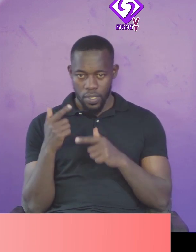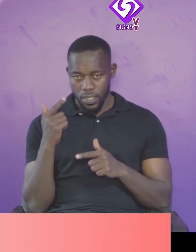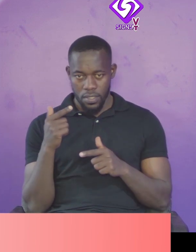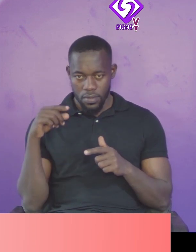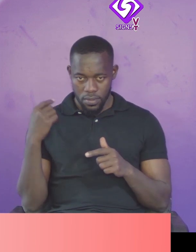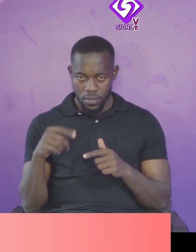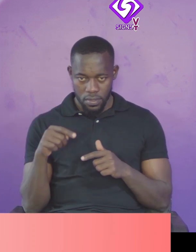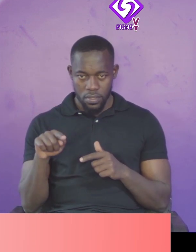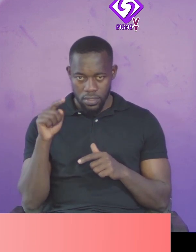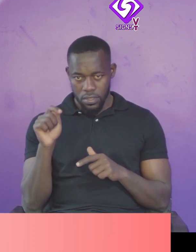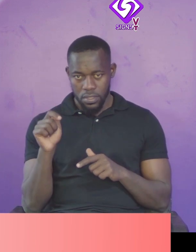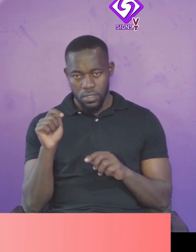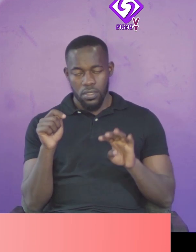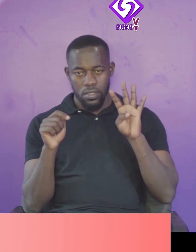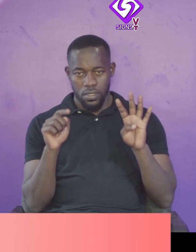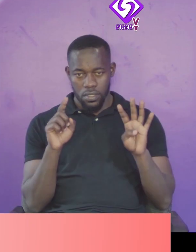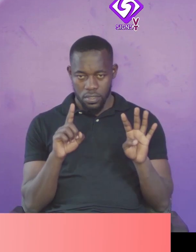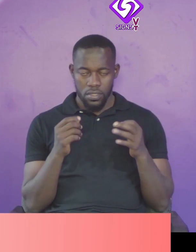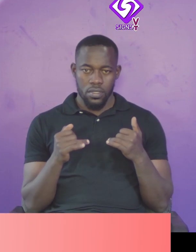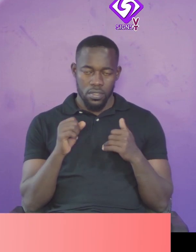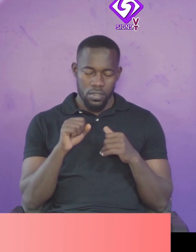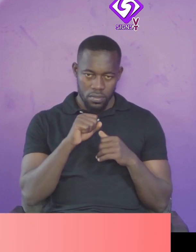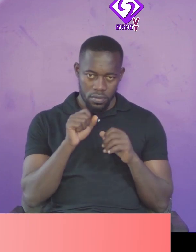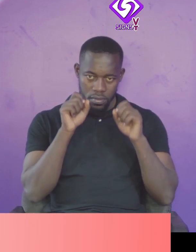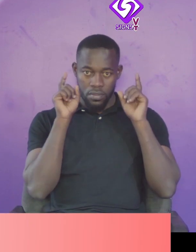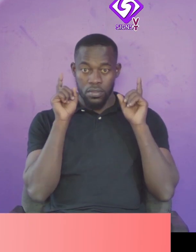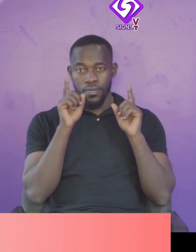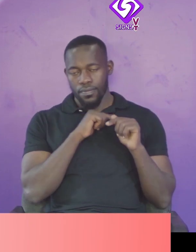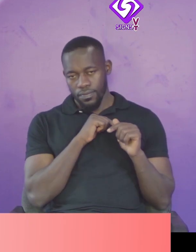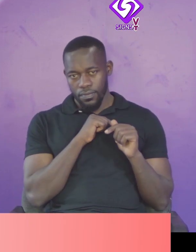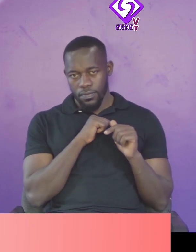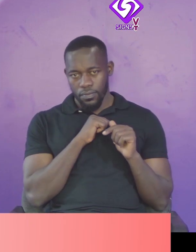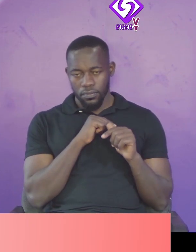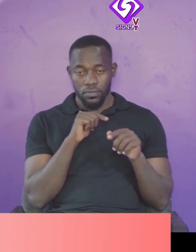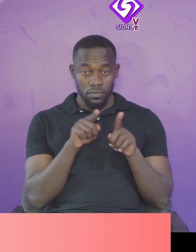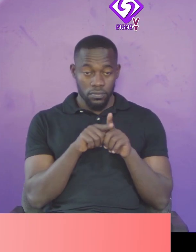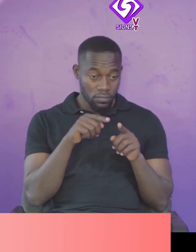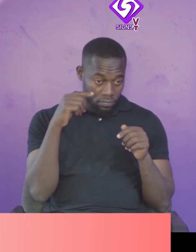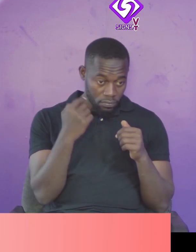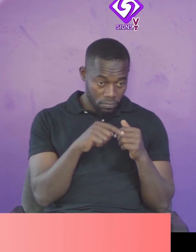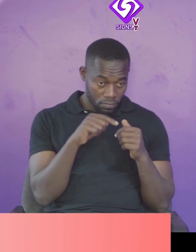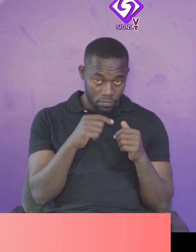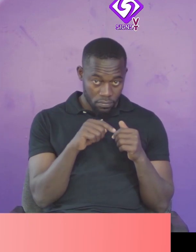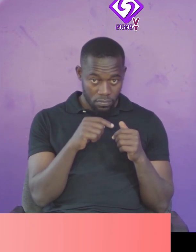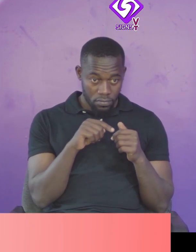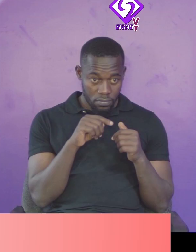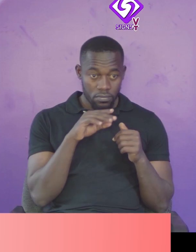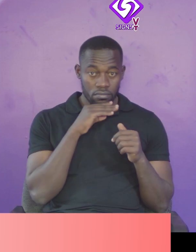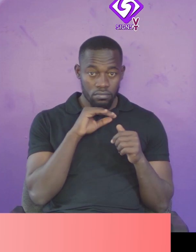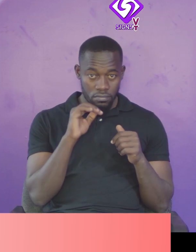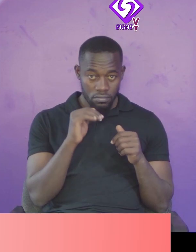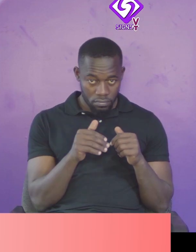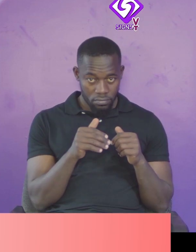4-1, they have woken up. They've woken up. And even after beating Manchester City, you could see that